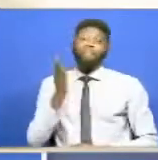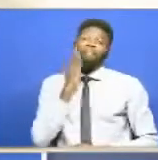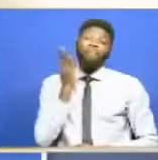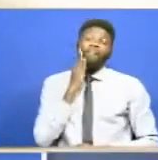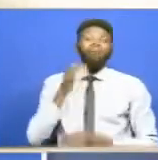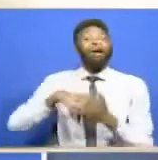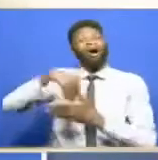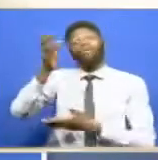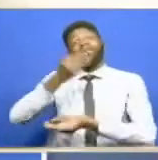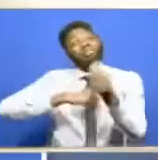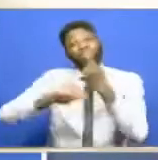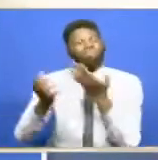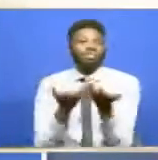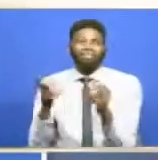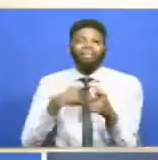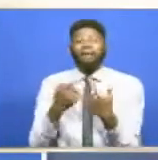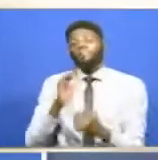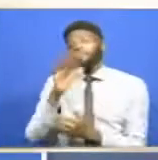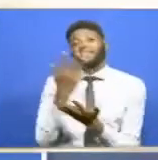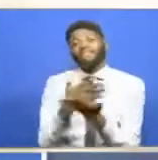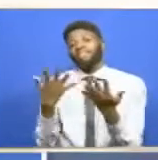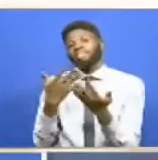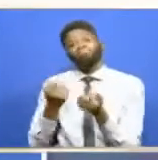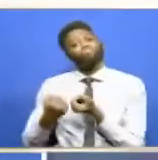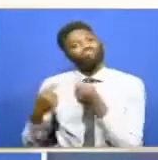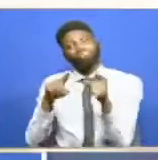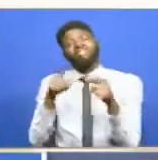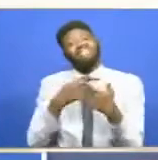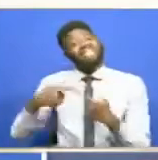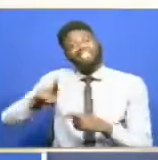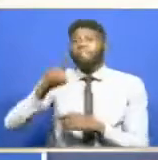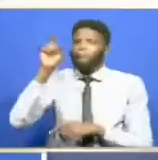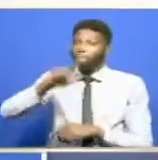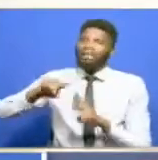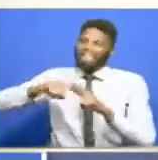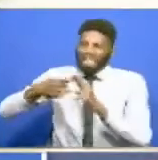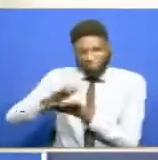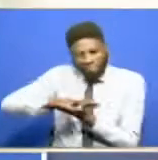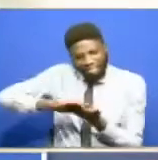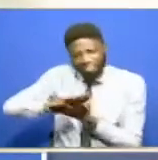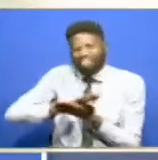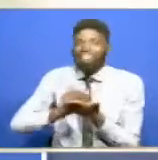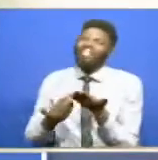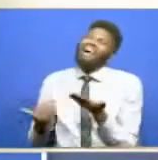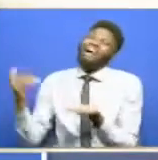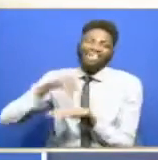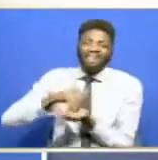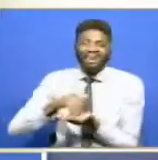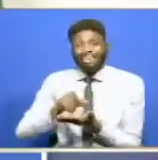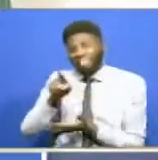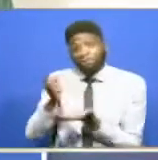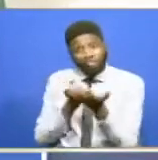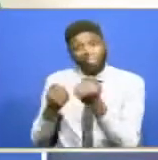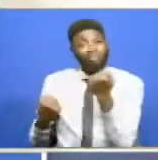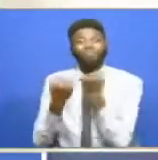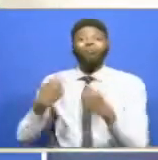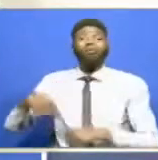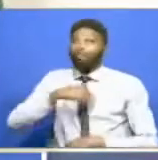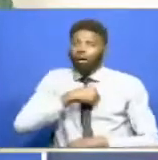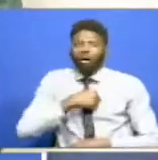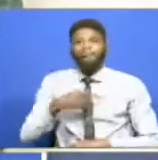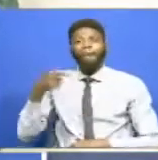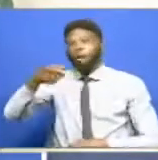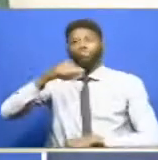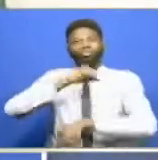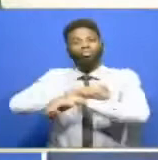things were thrown, and she could now start from the scratch again. And that business was the one feeding us, maybe paying my school